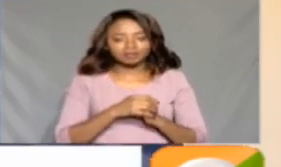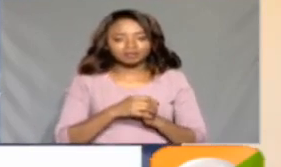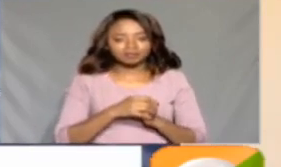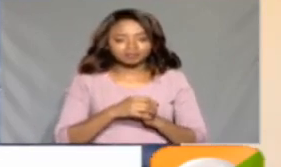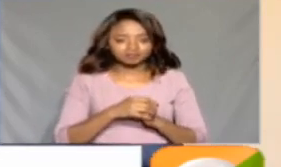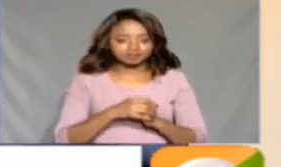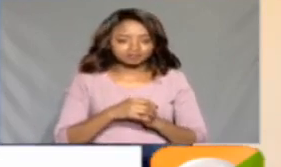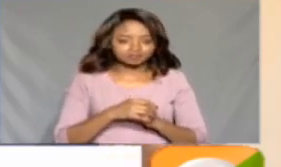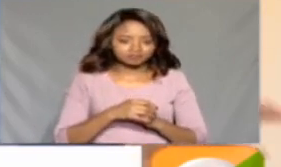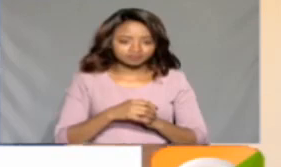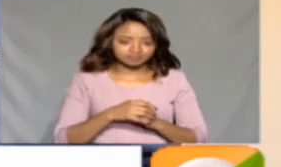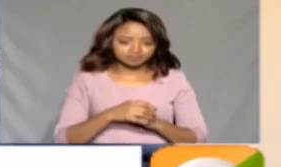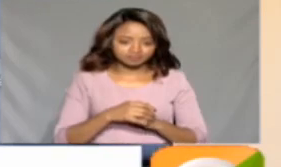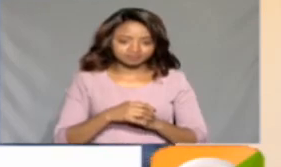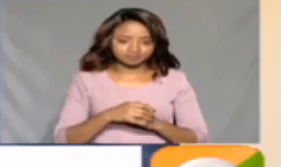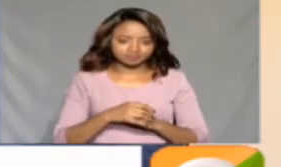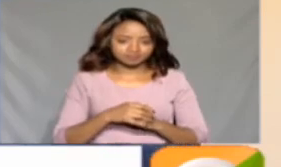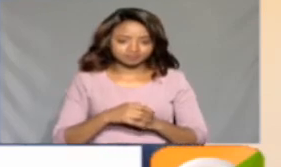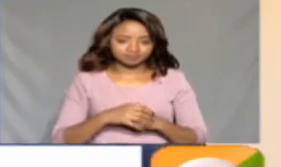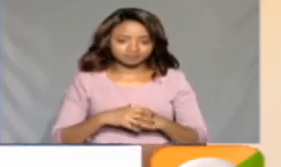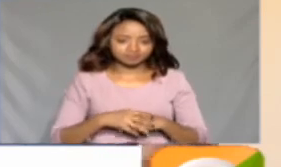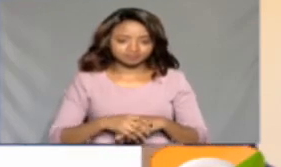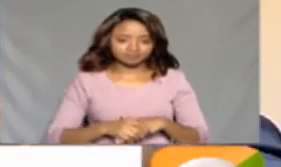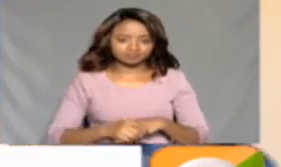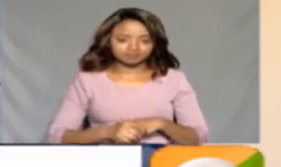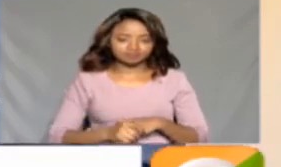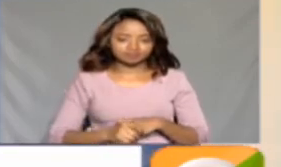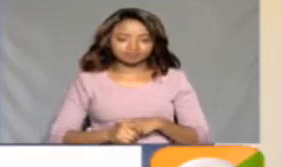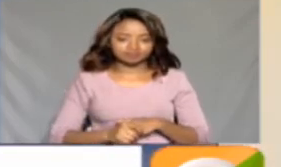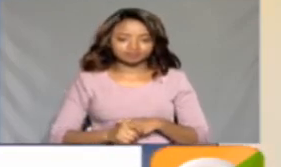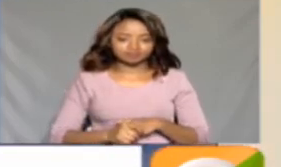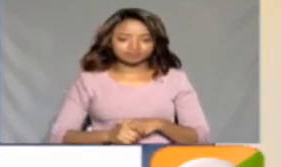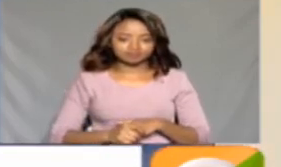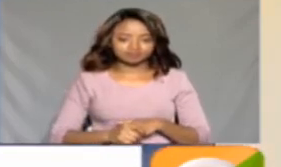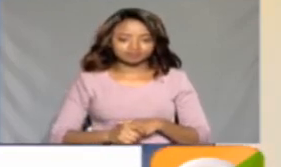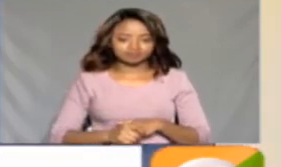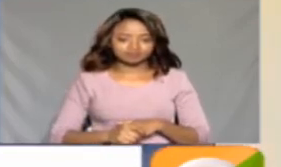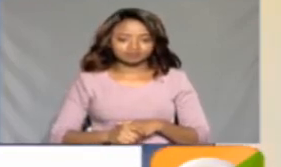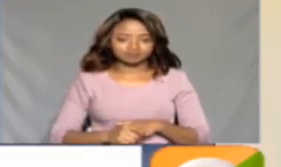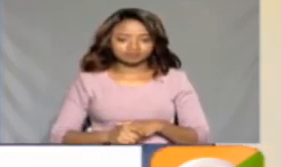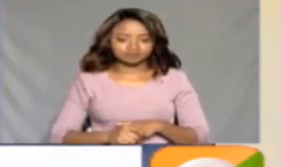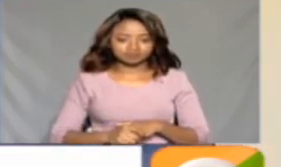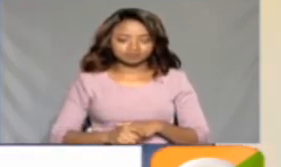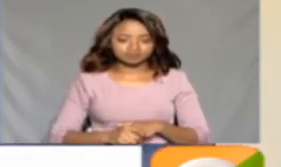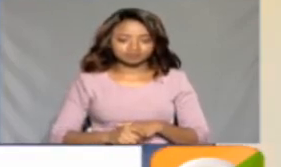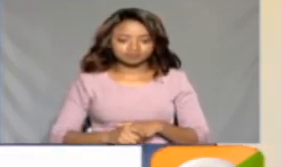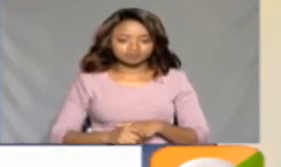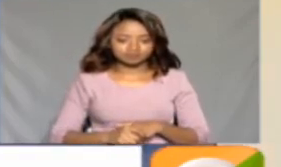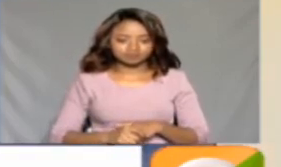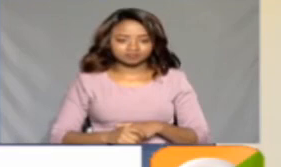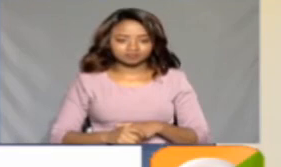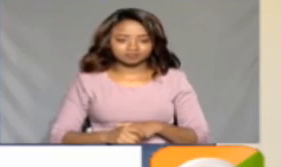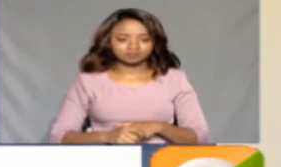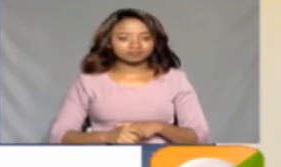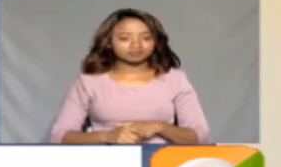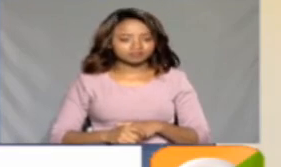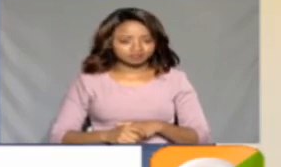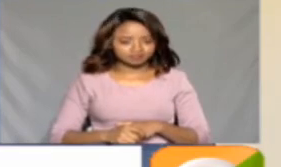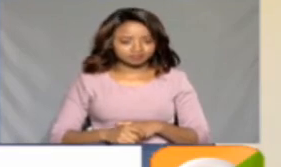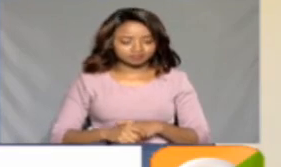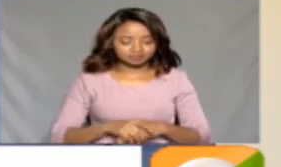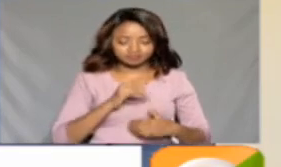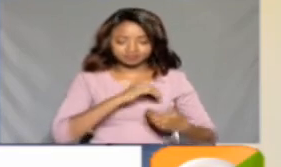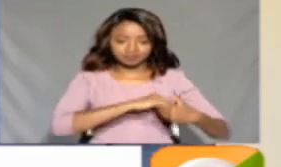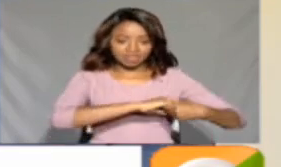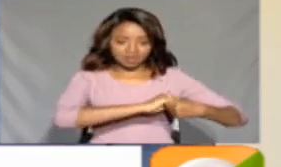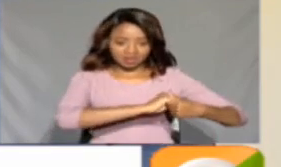One of the things that I've stated just when we started, and I can say that again, is that, you know, the reason for the handshake was to deal